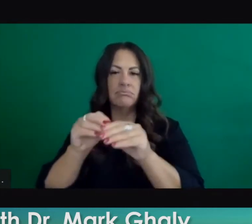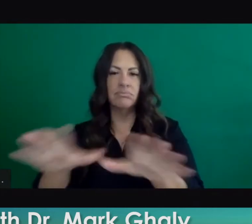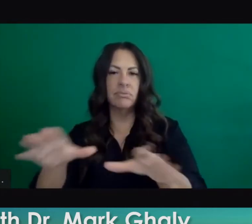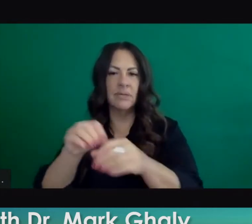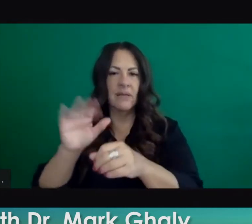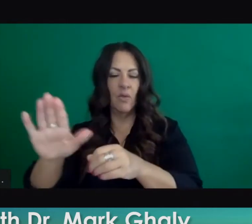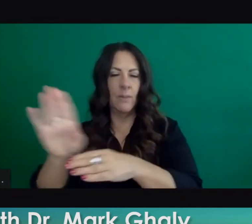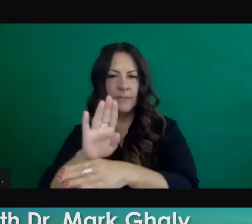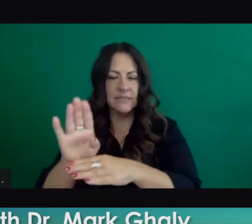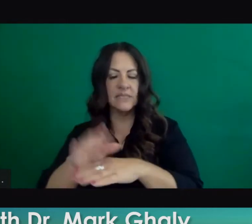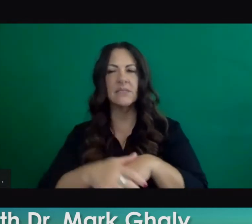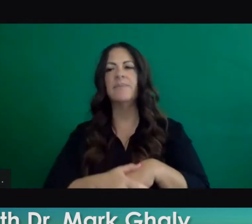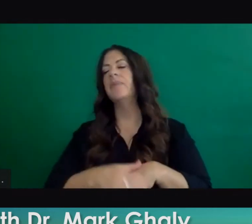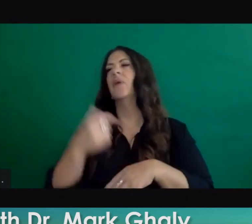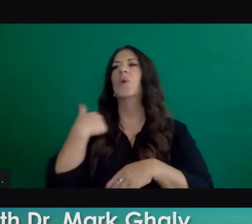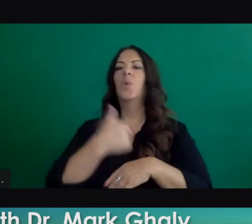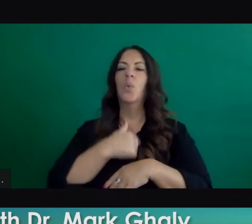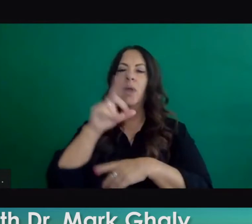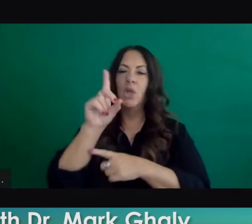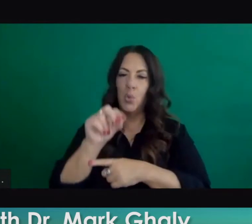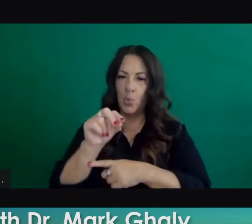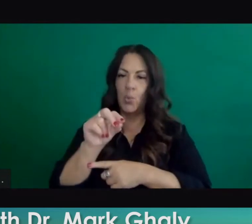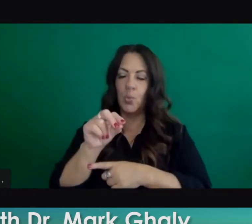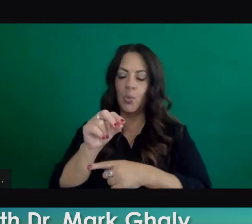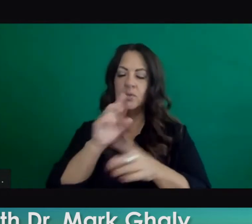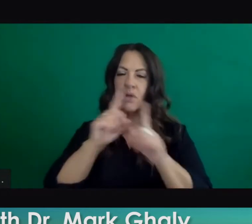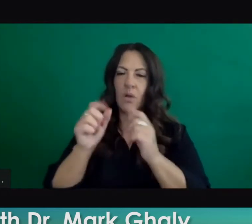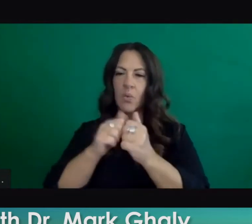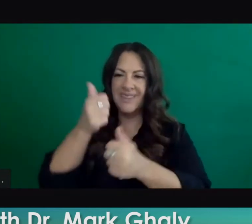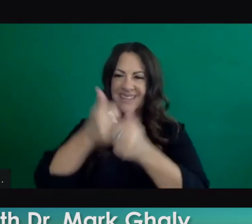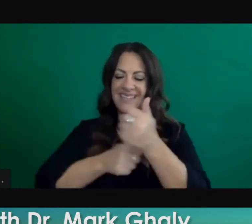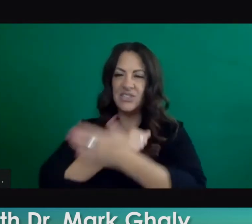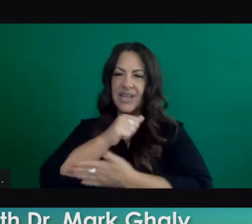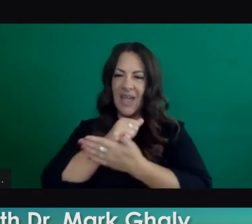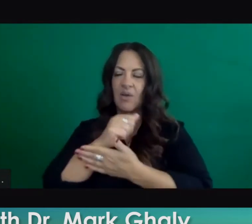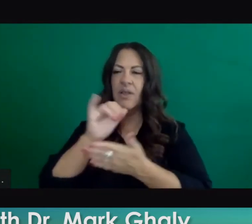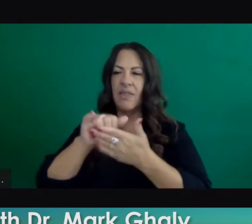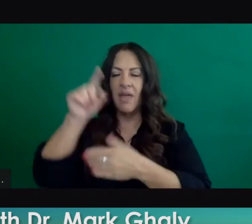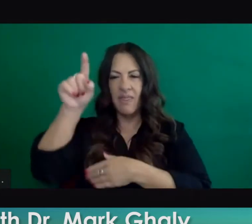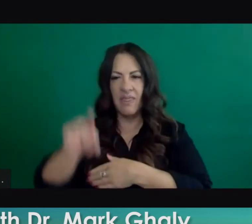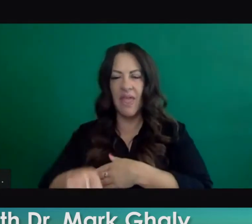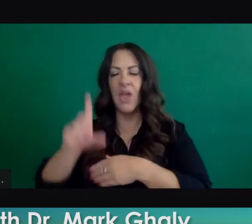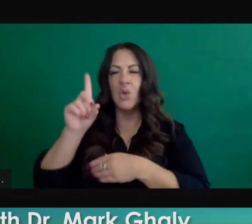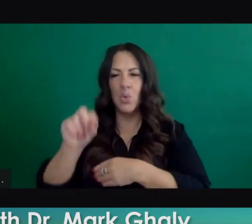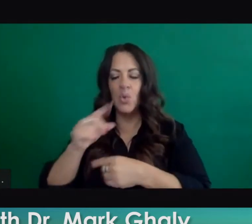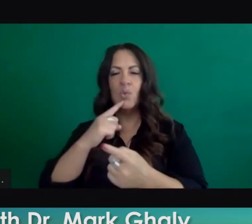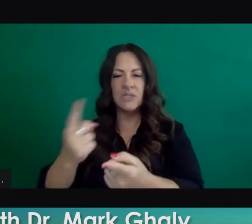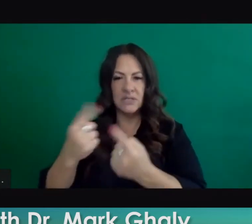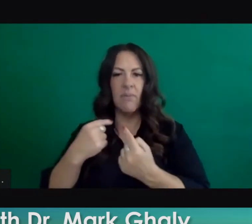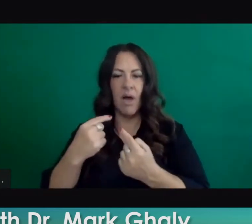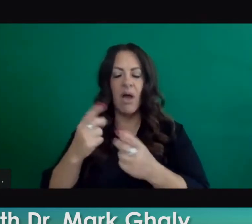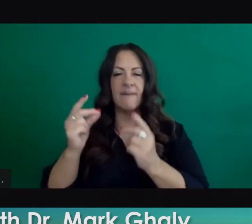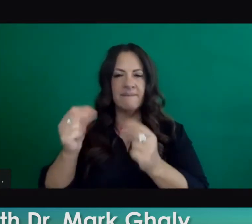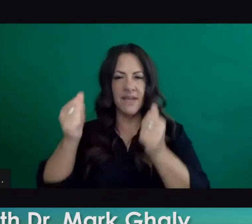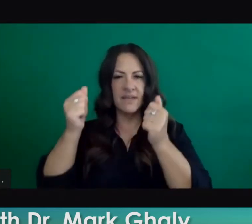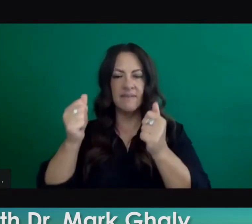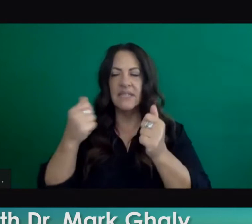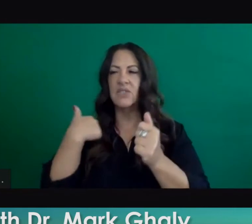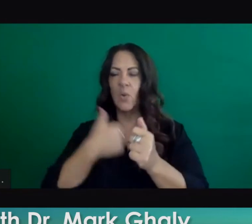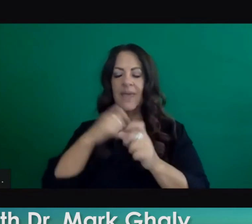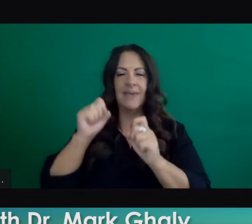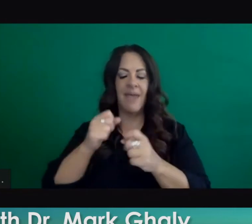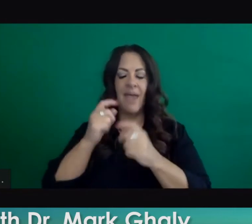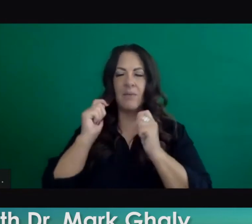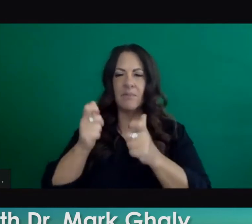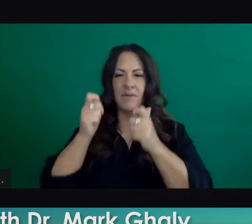to make sure that that's disclosed in the right way, I think is a key feature of making sure we respond effectively, immediately,